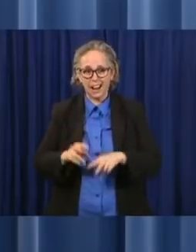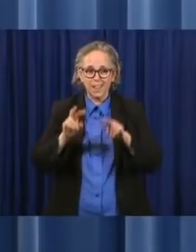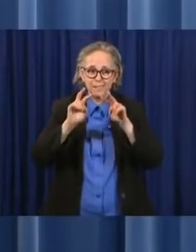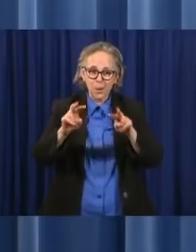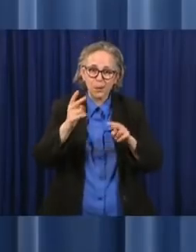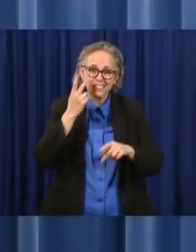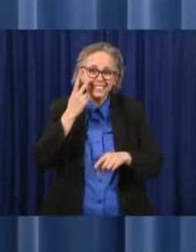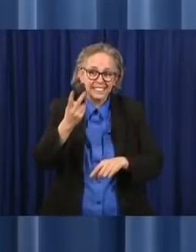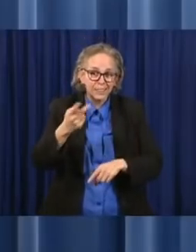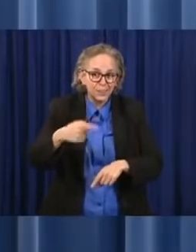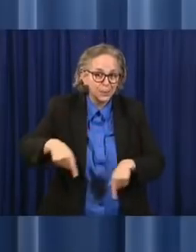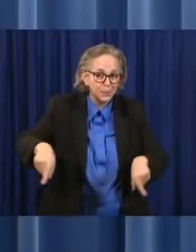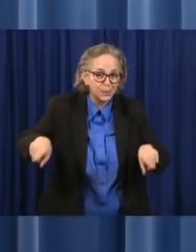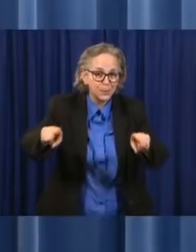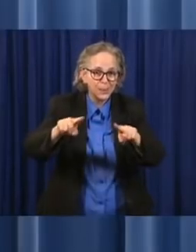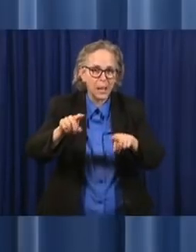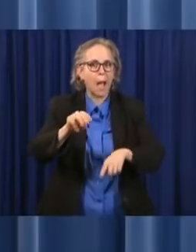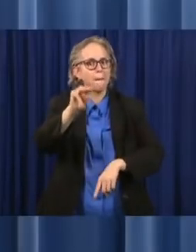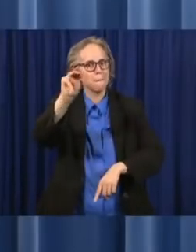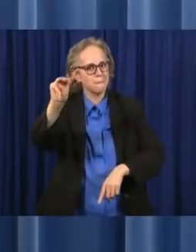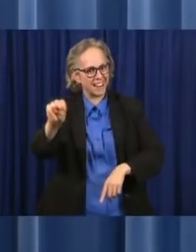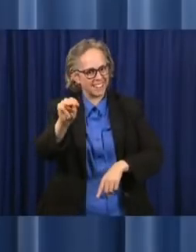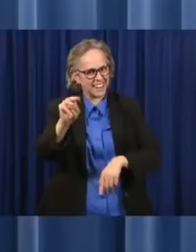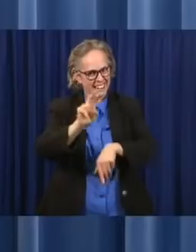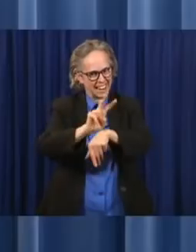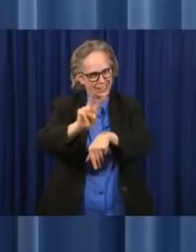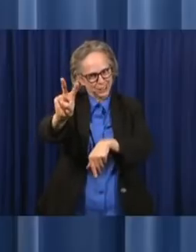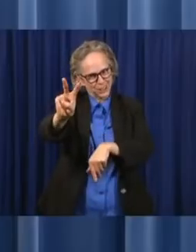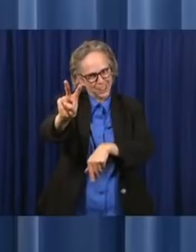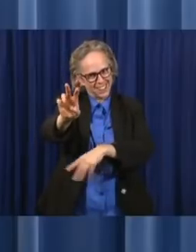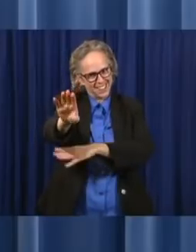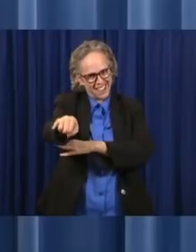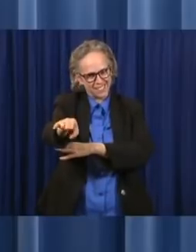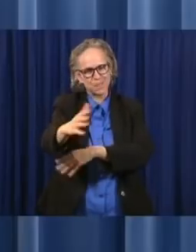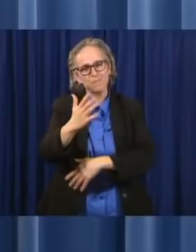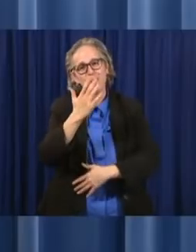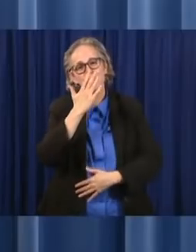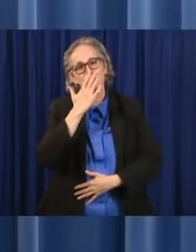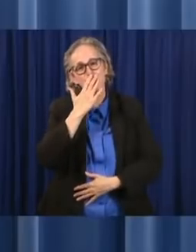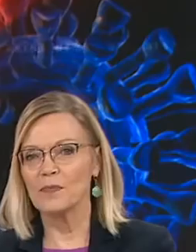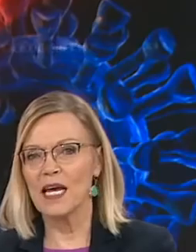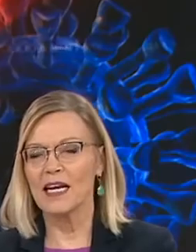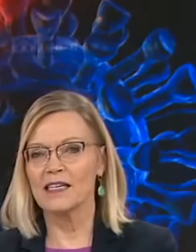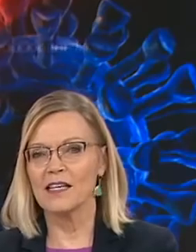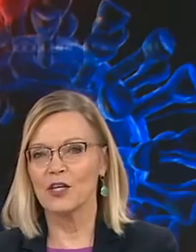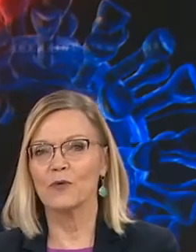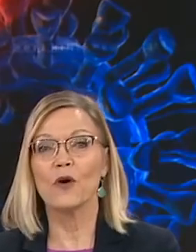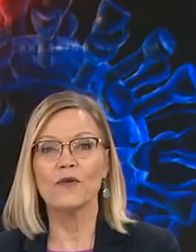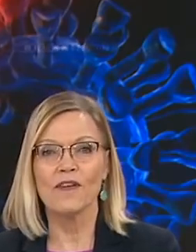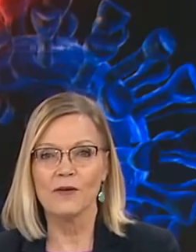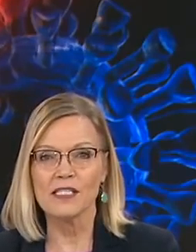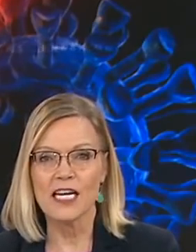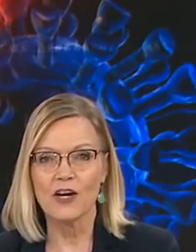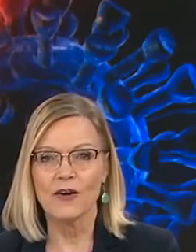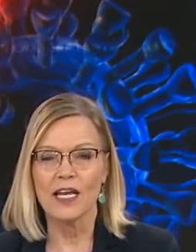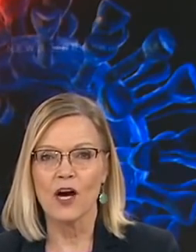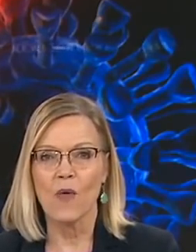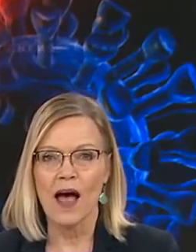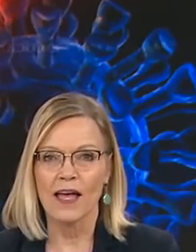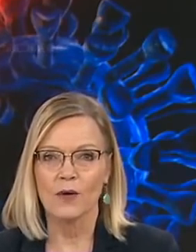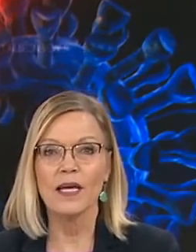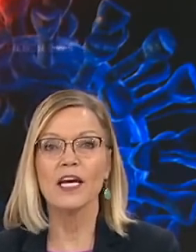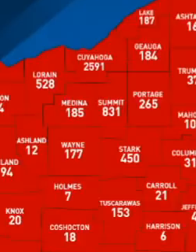here this coming Monday at 2 o'clock. Thank you. Governor Mike DeWine updating us on the coronavirus here